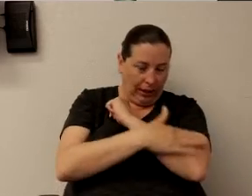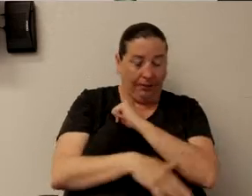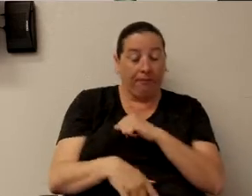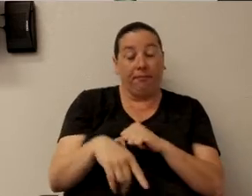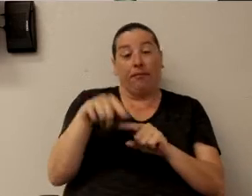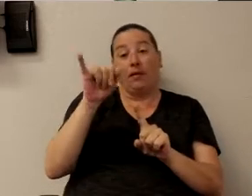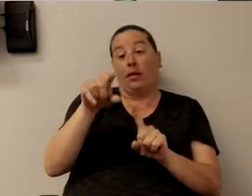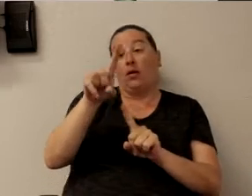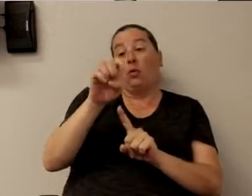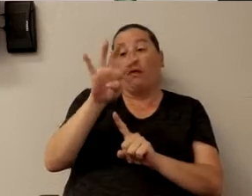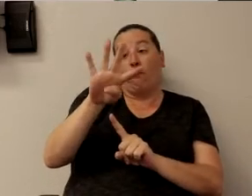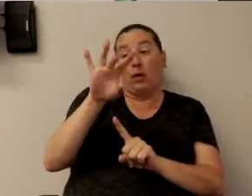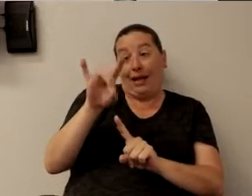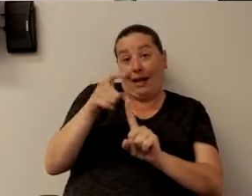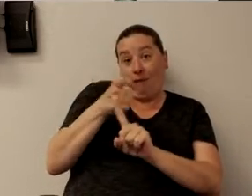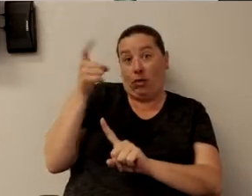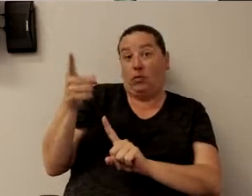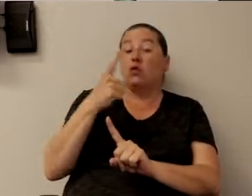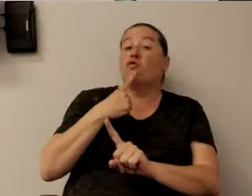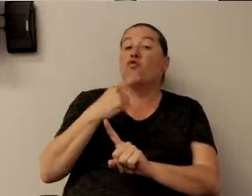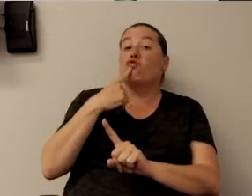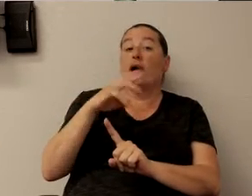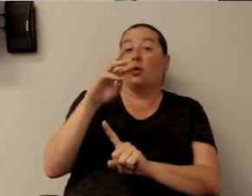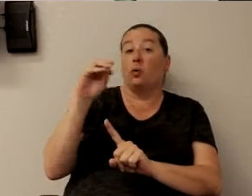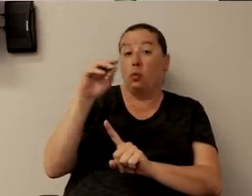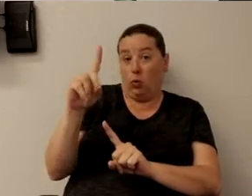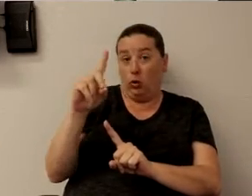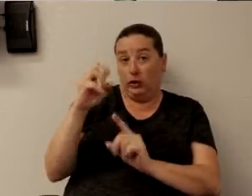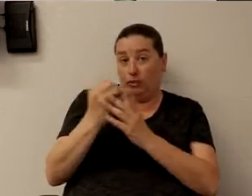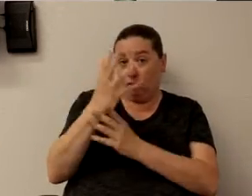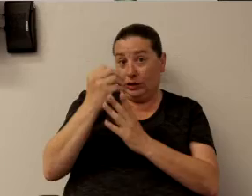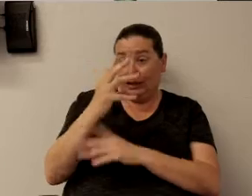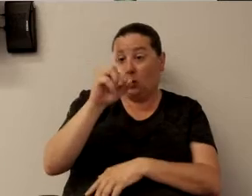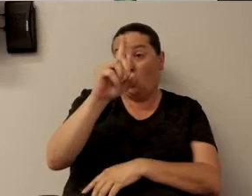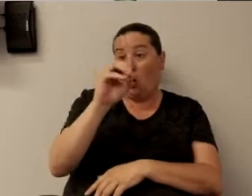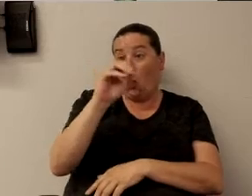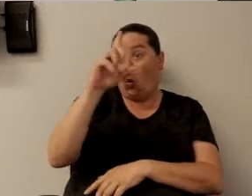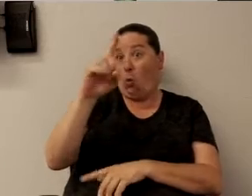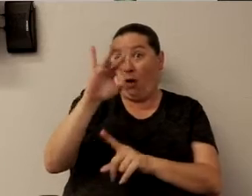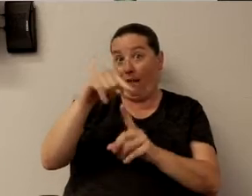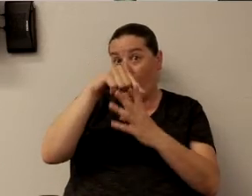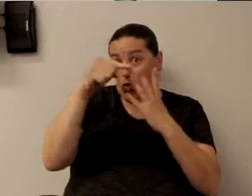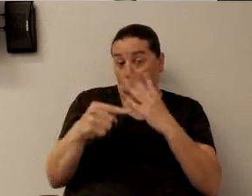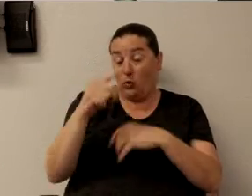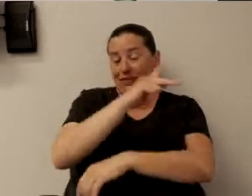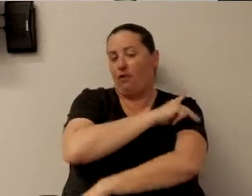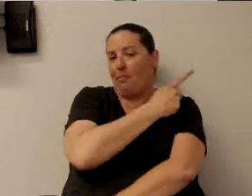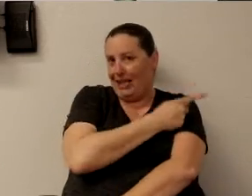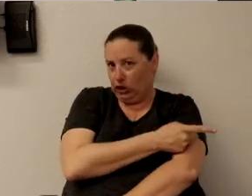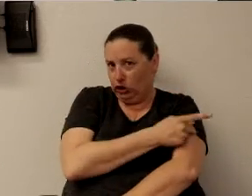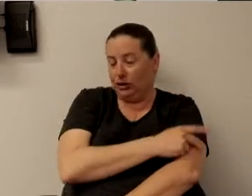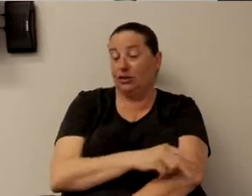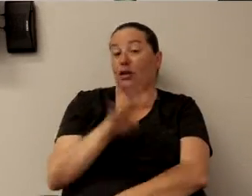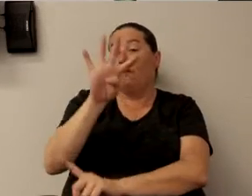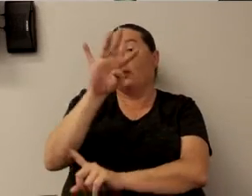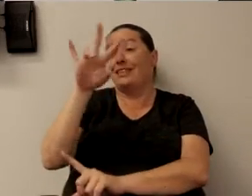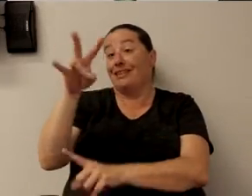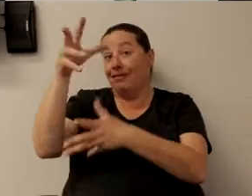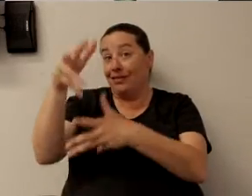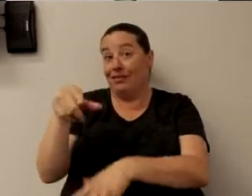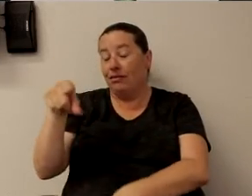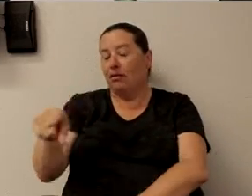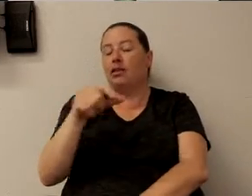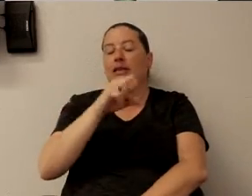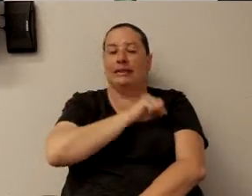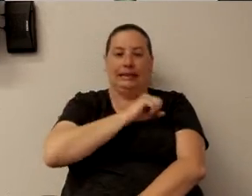148 from Redwood Springs, 101 of them are patients, and 47 of them are staff